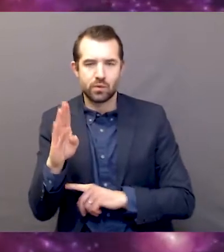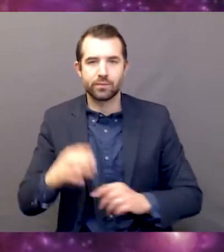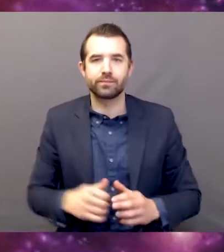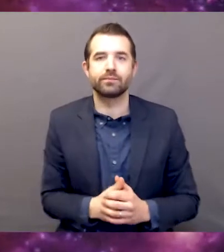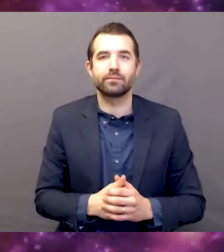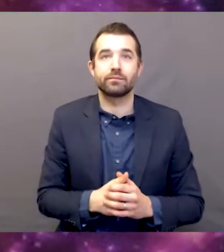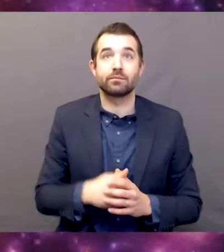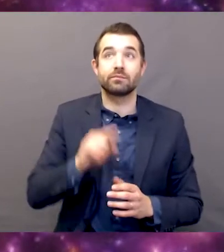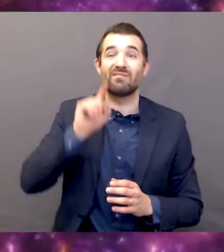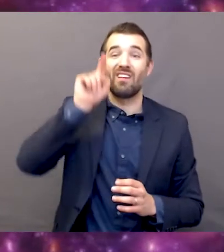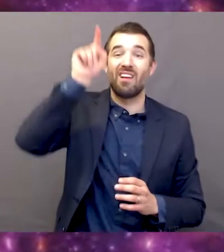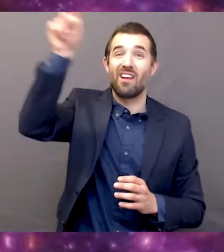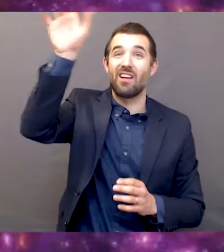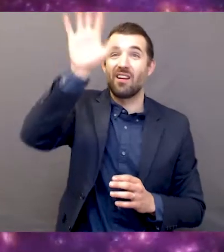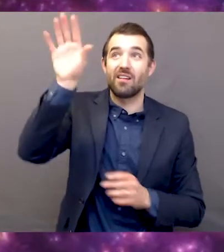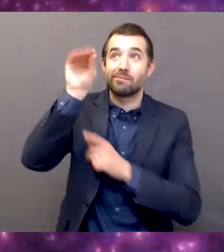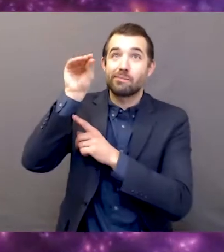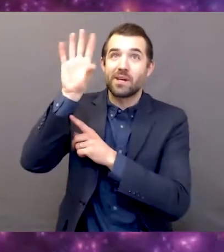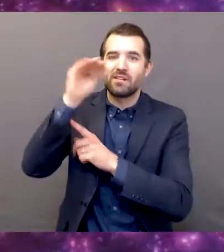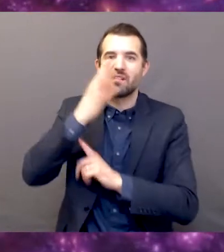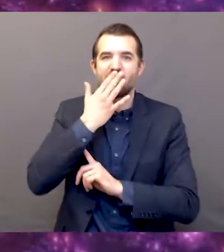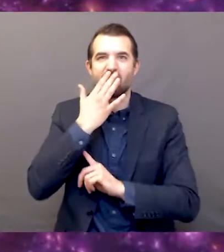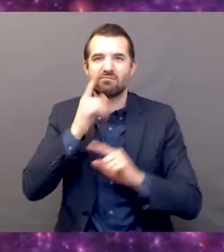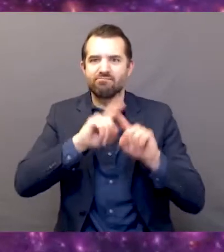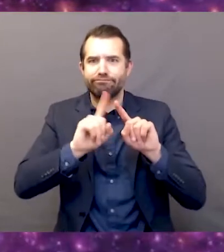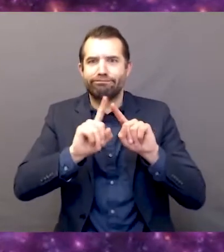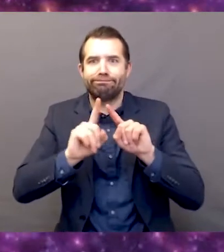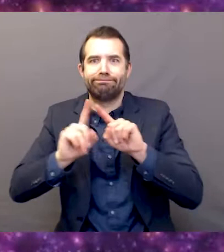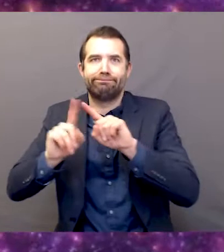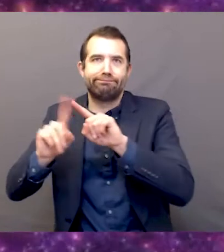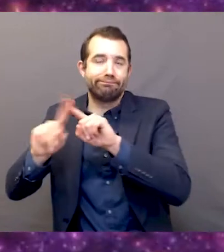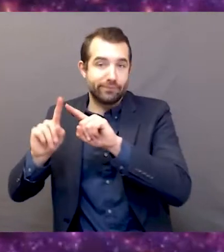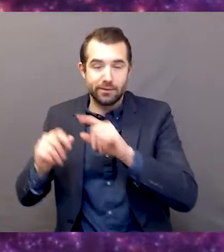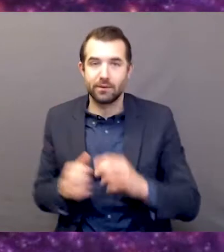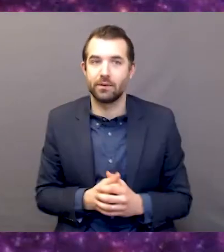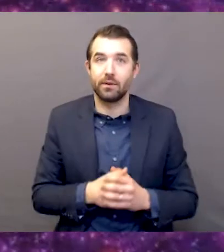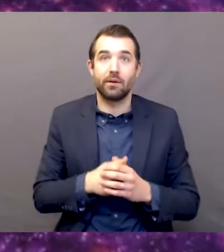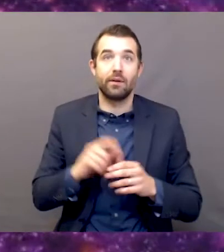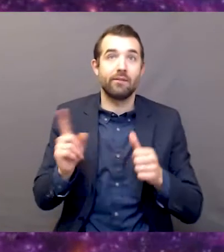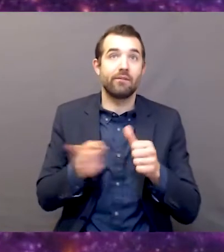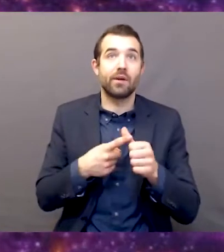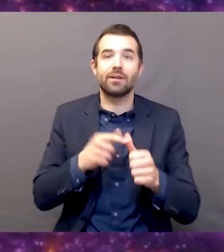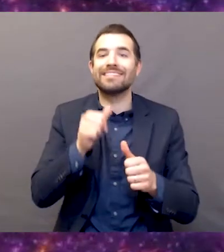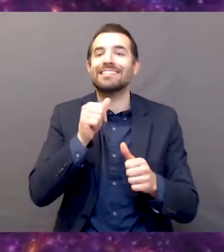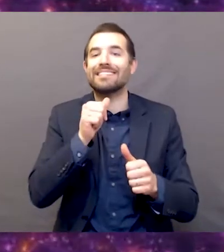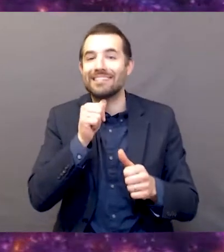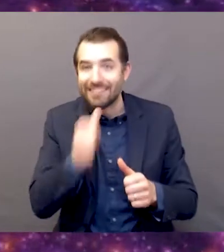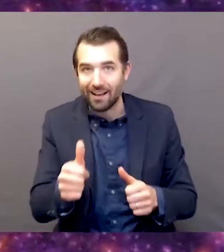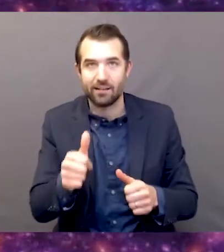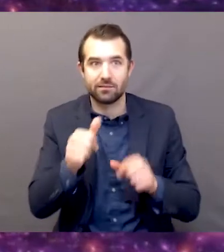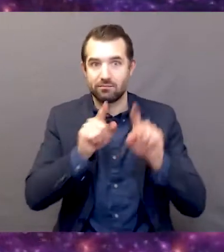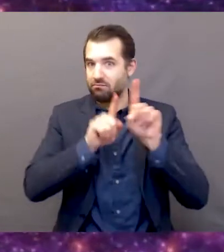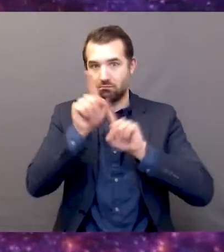X-ray astronomy began around 1962 with the detection of the first non-solar X-ray source called